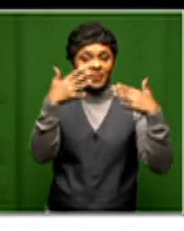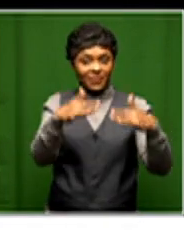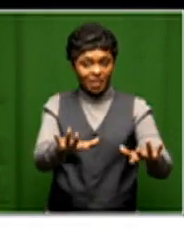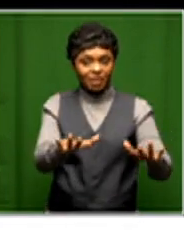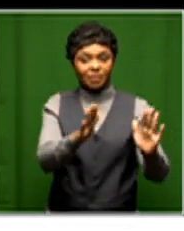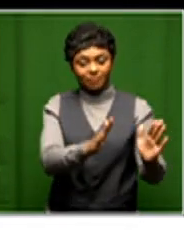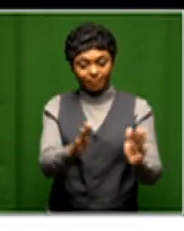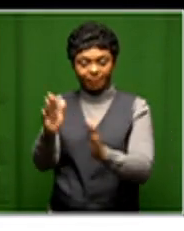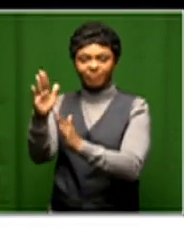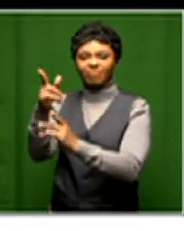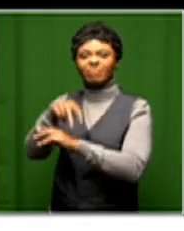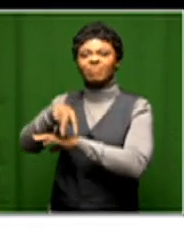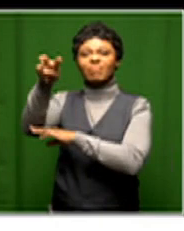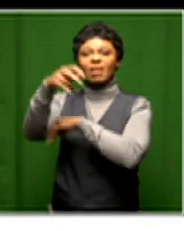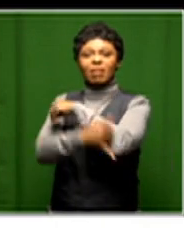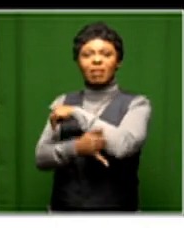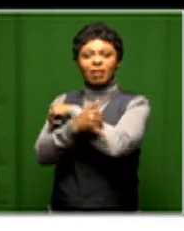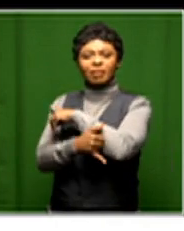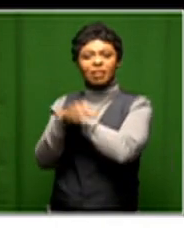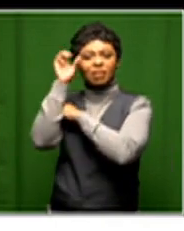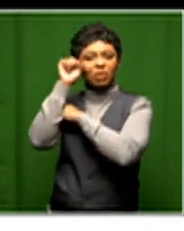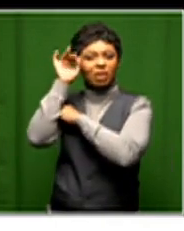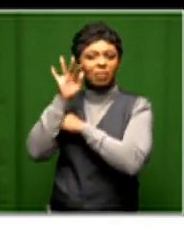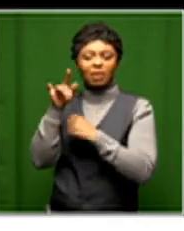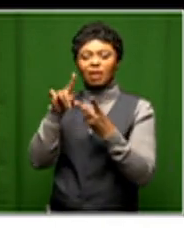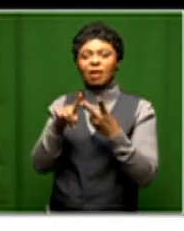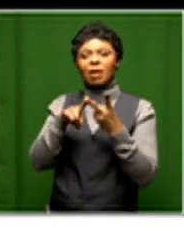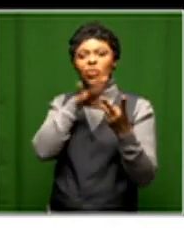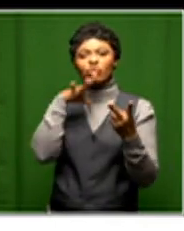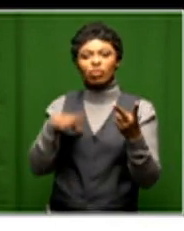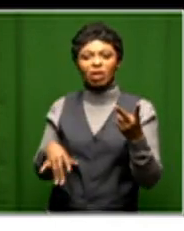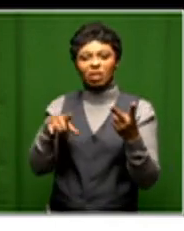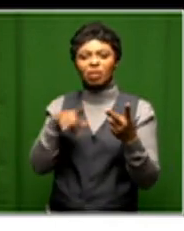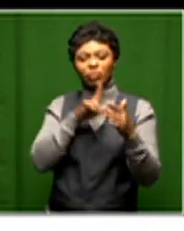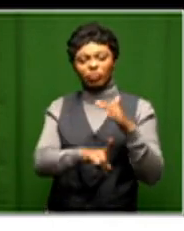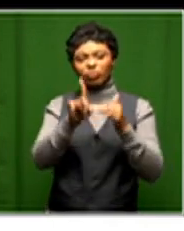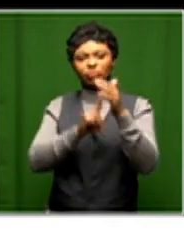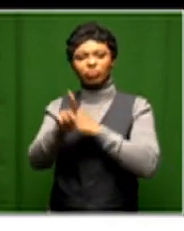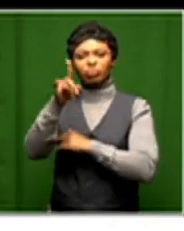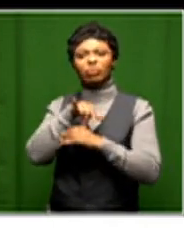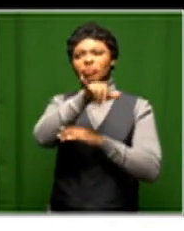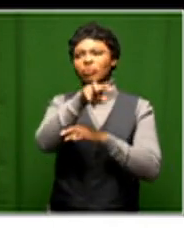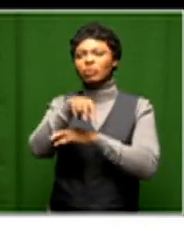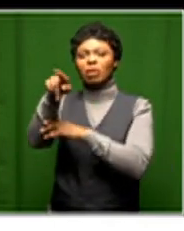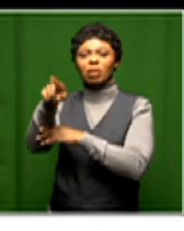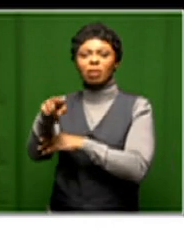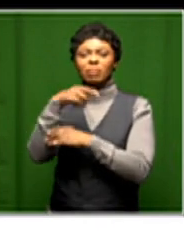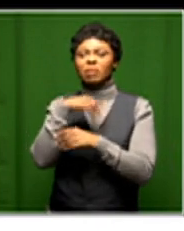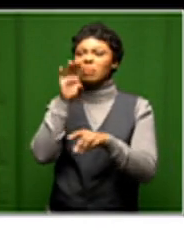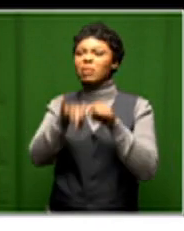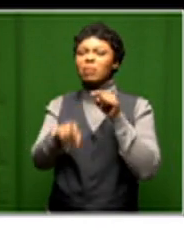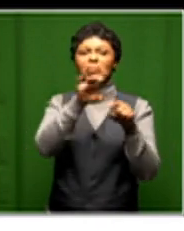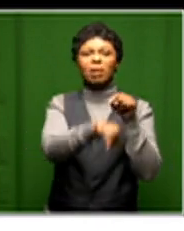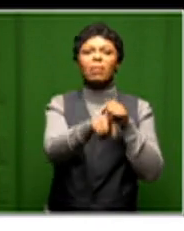to countries like Saudi Arabia, India, China, where I saw them using innovations to solve their